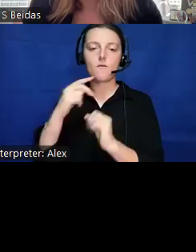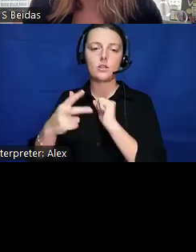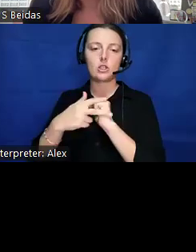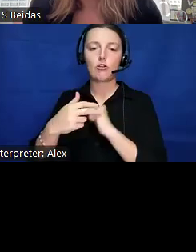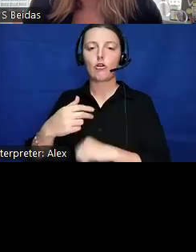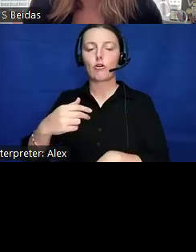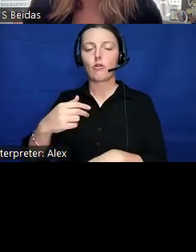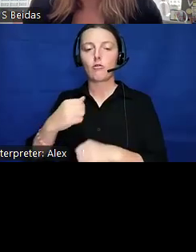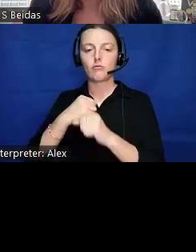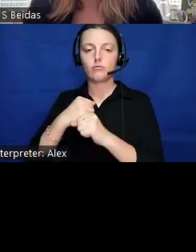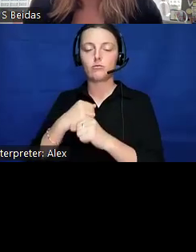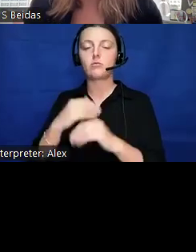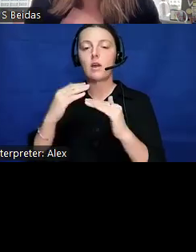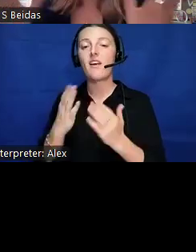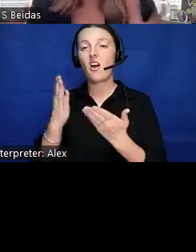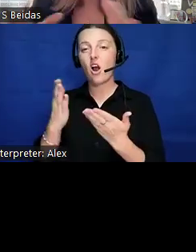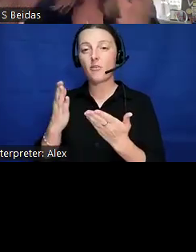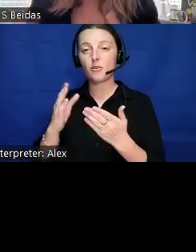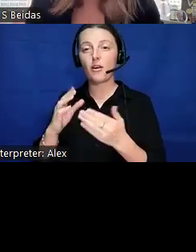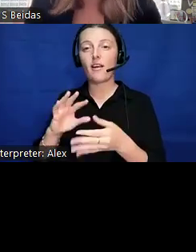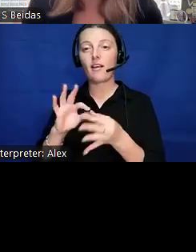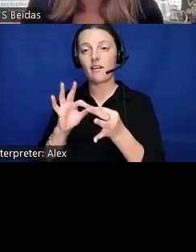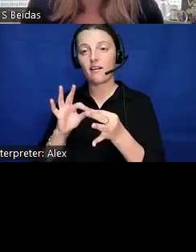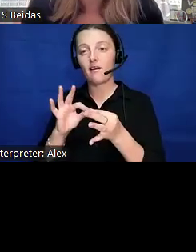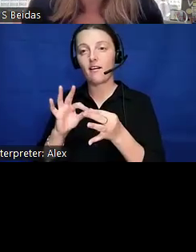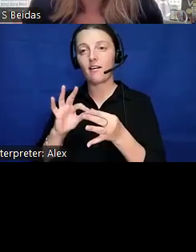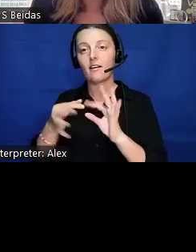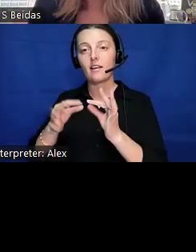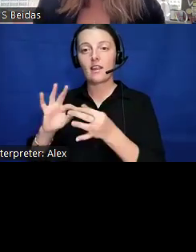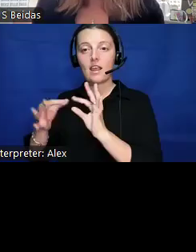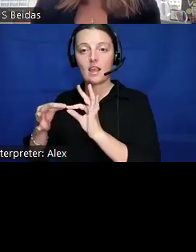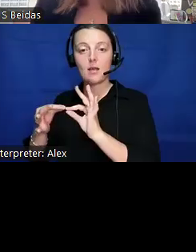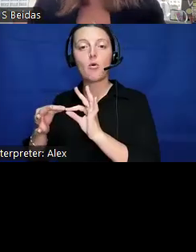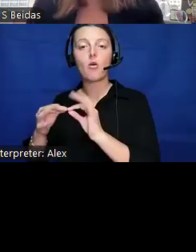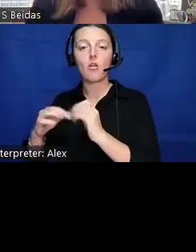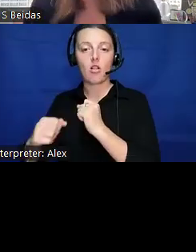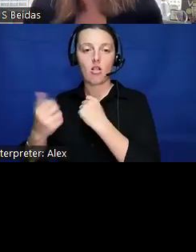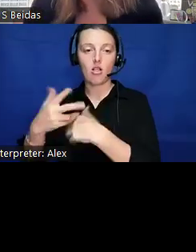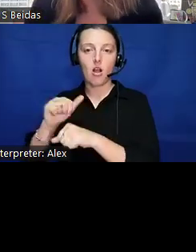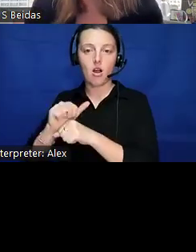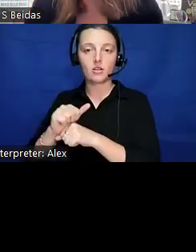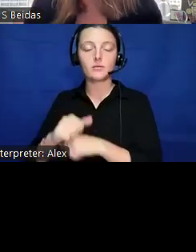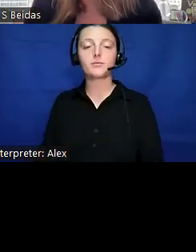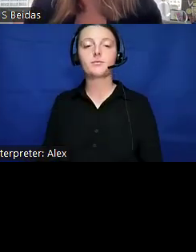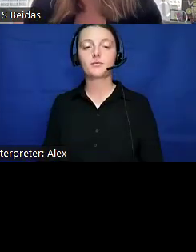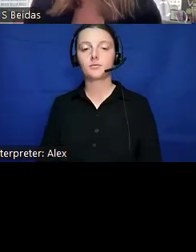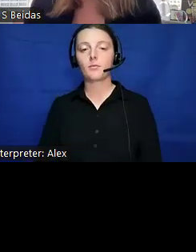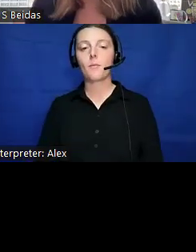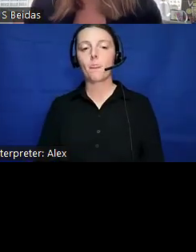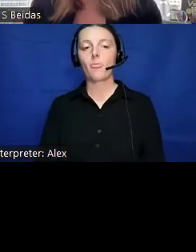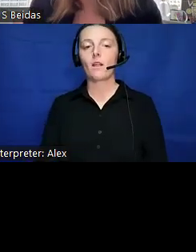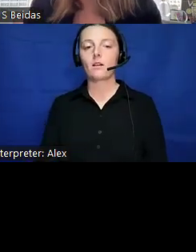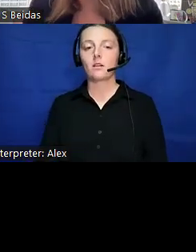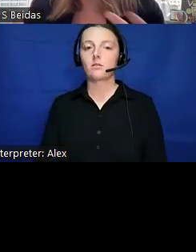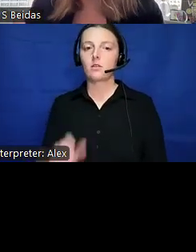may be the most important ingredient of the kind of common to these interventions. And what you can see here is that most clinicians